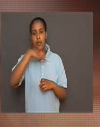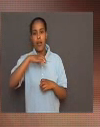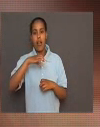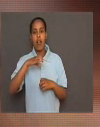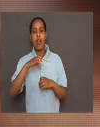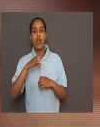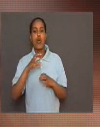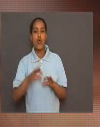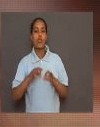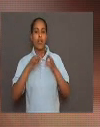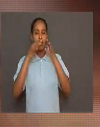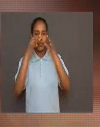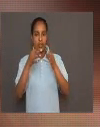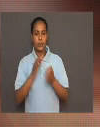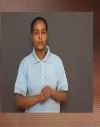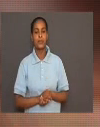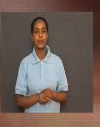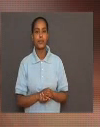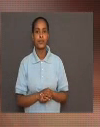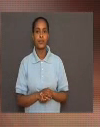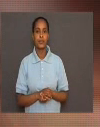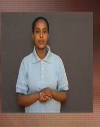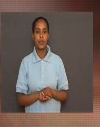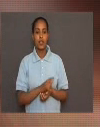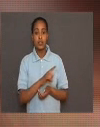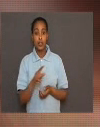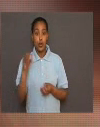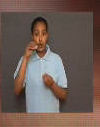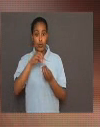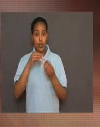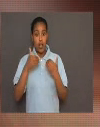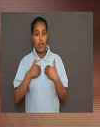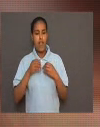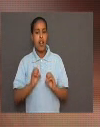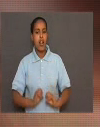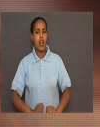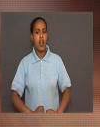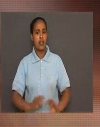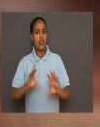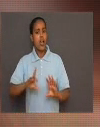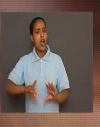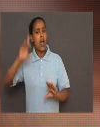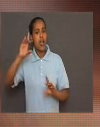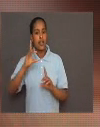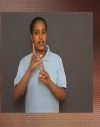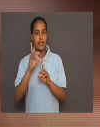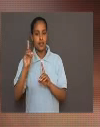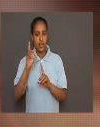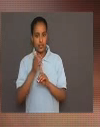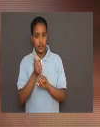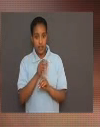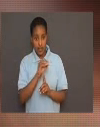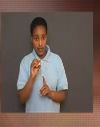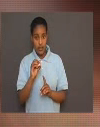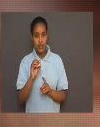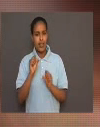thermal conductivity. They also have luster, high density, and